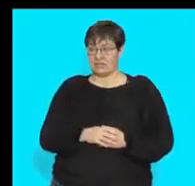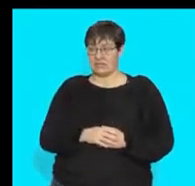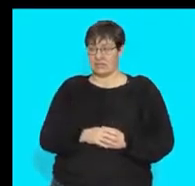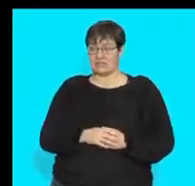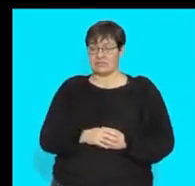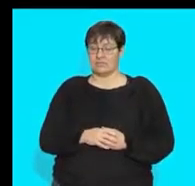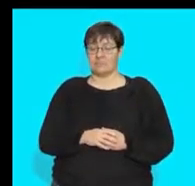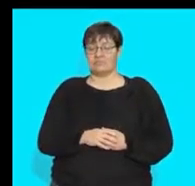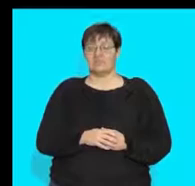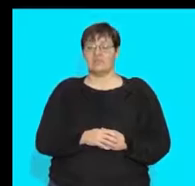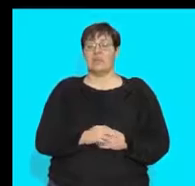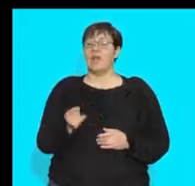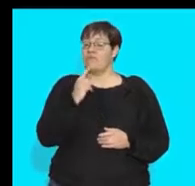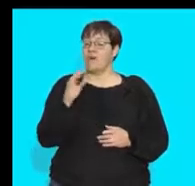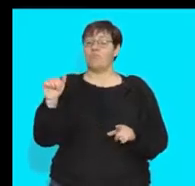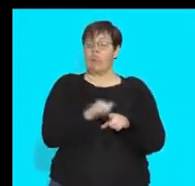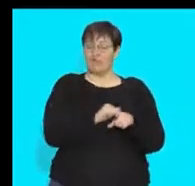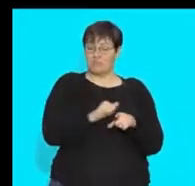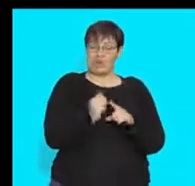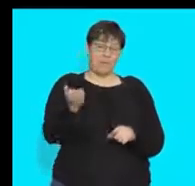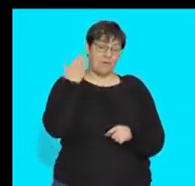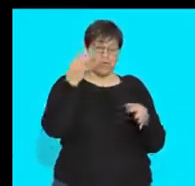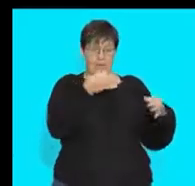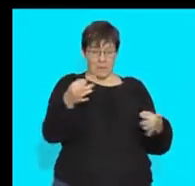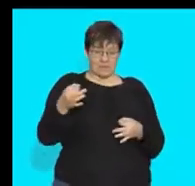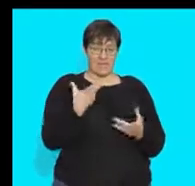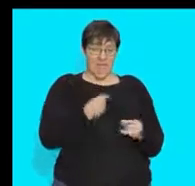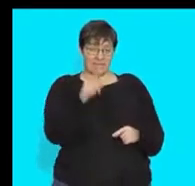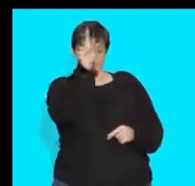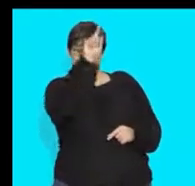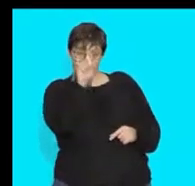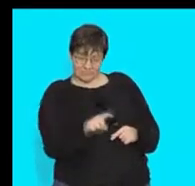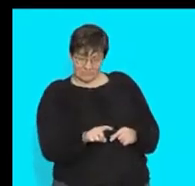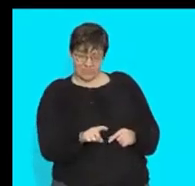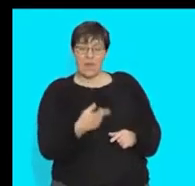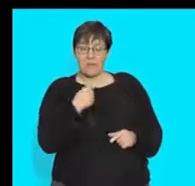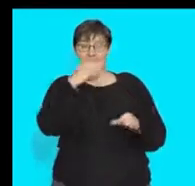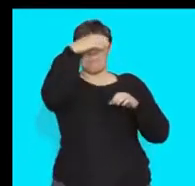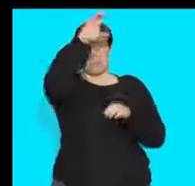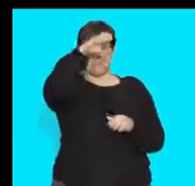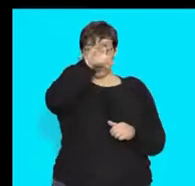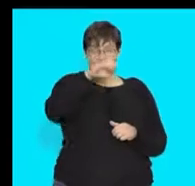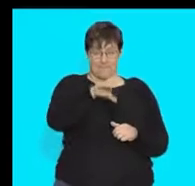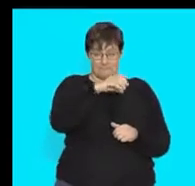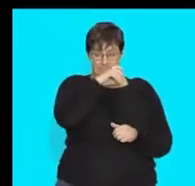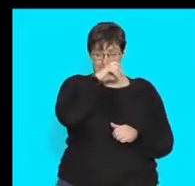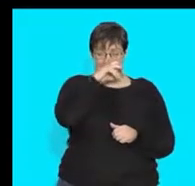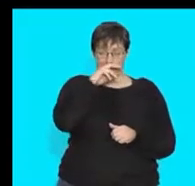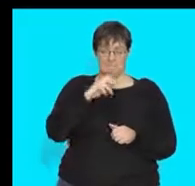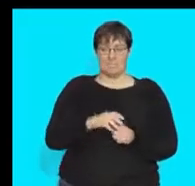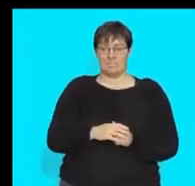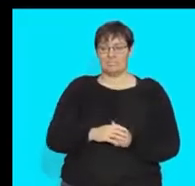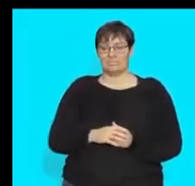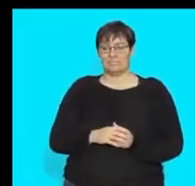homeostasis, there we go. If you are practicing past papers and you do come across these essay type questions, you can just break it